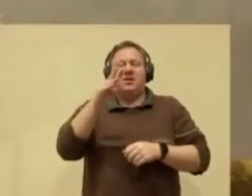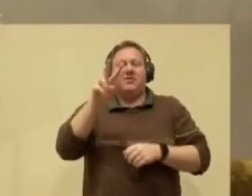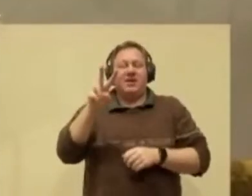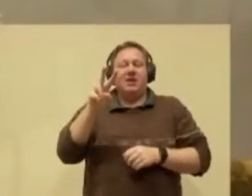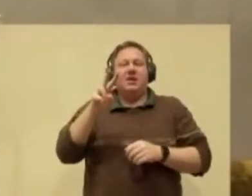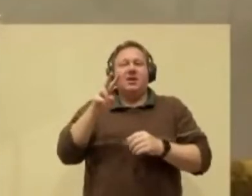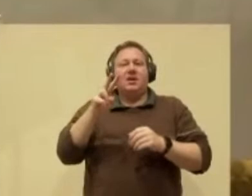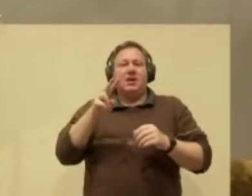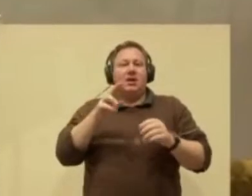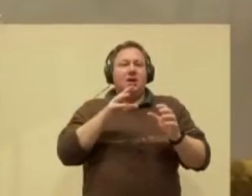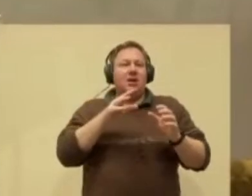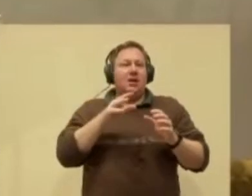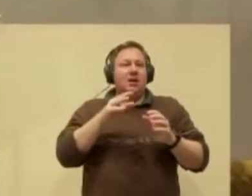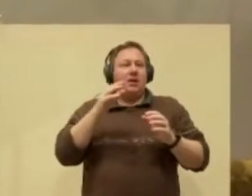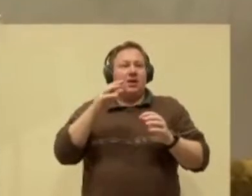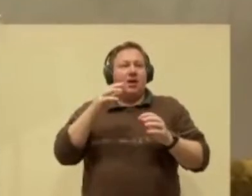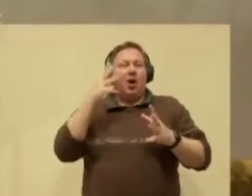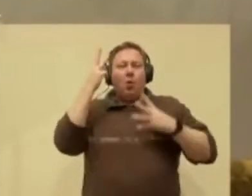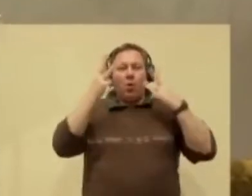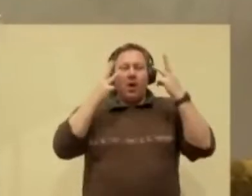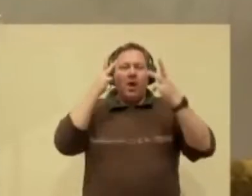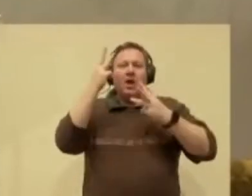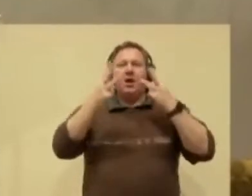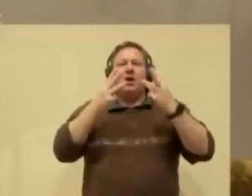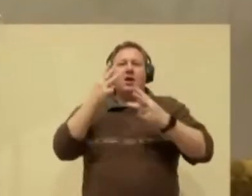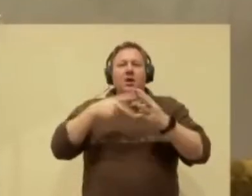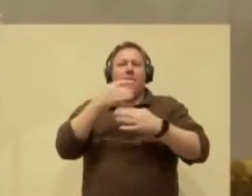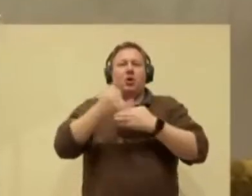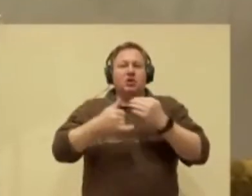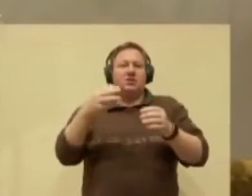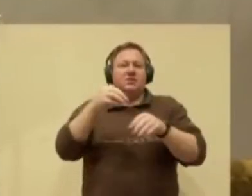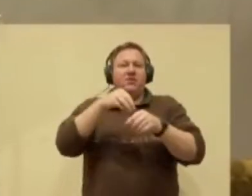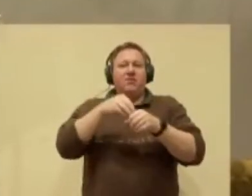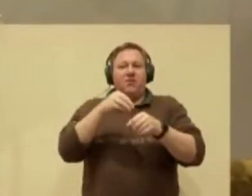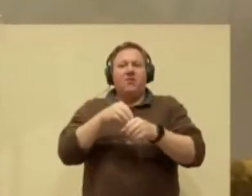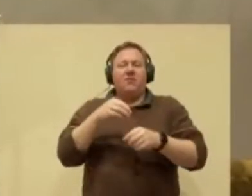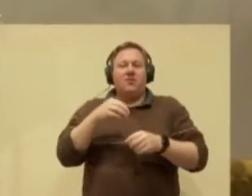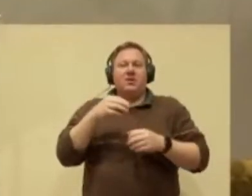community and raising awareness in our various communities